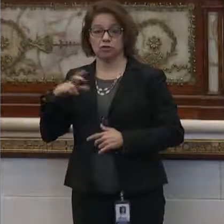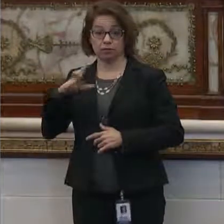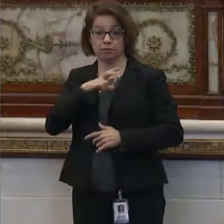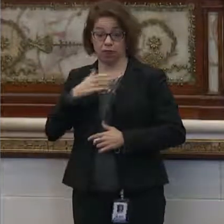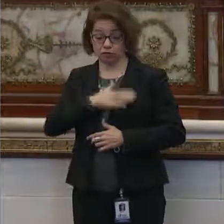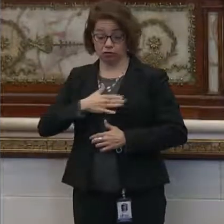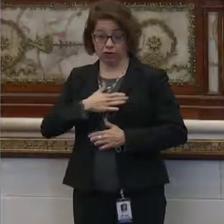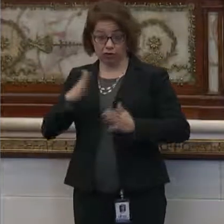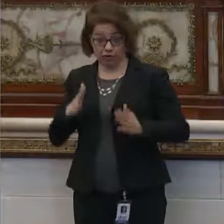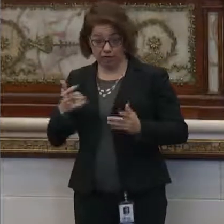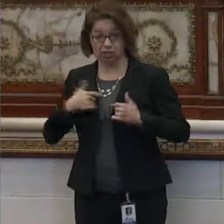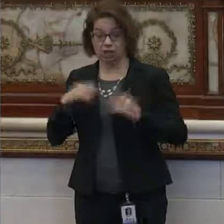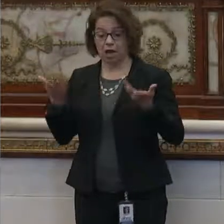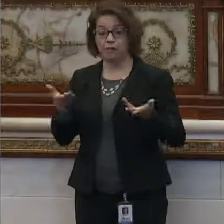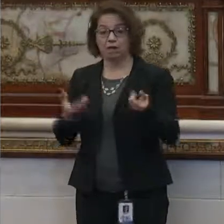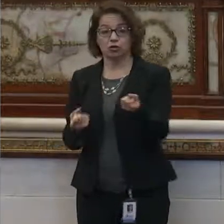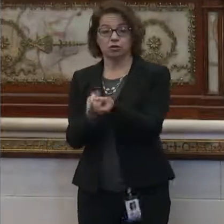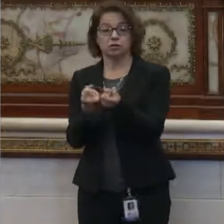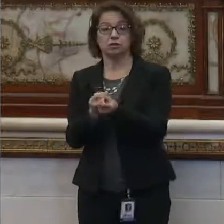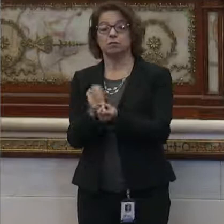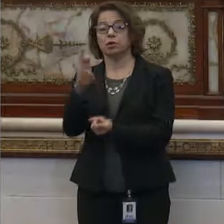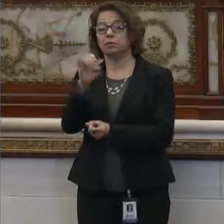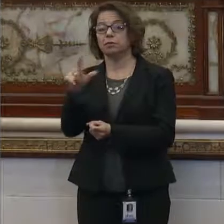to testify in support of Bill Number